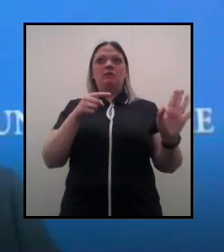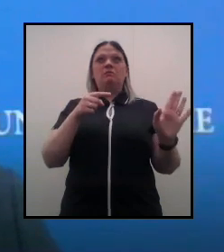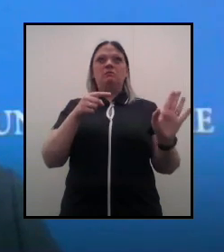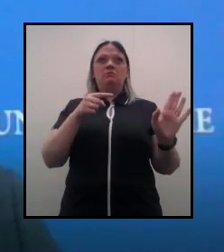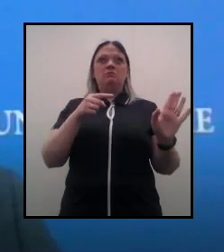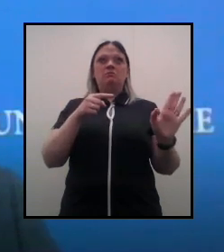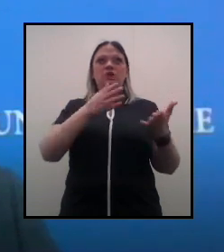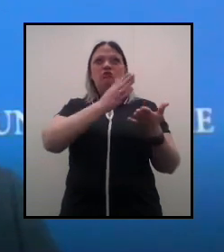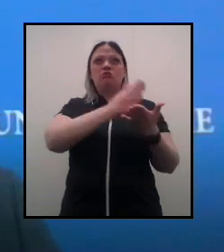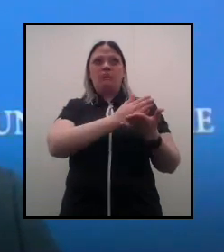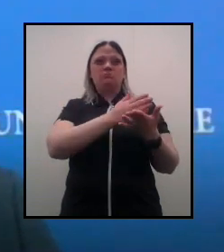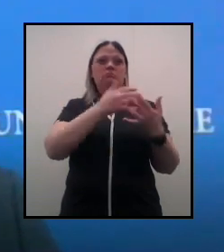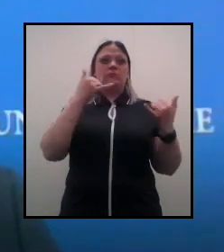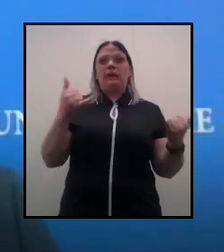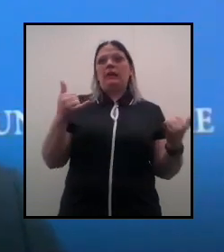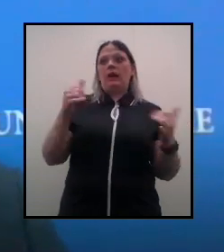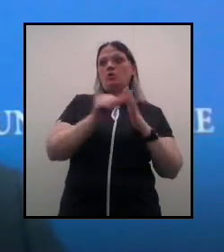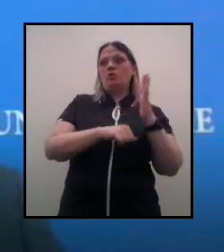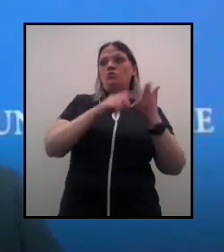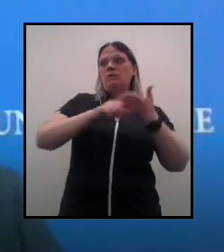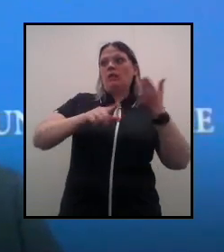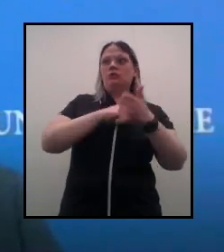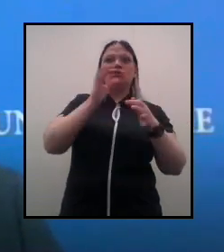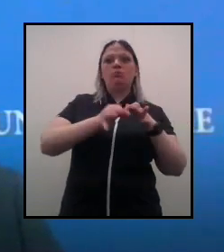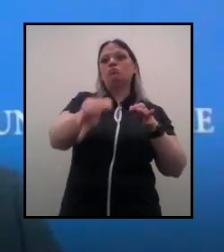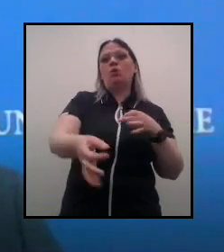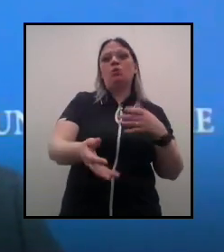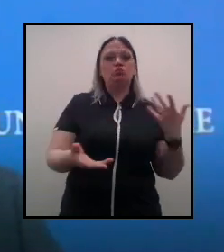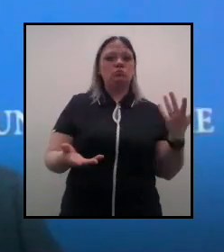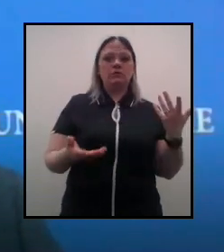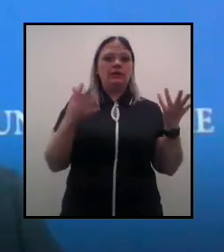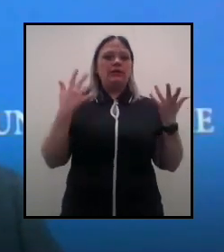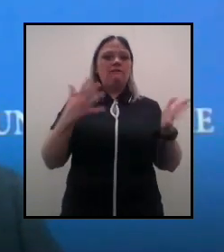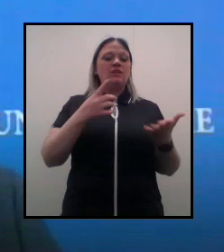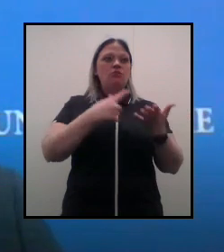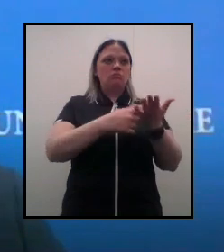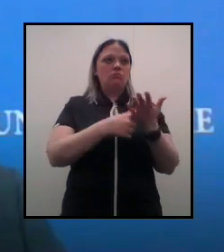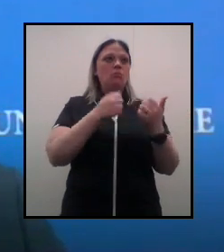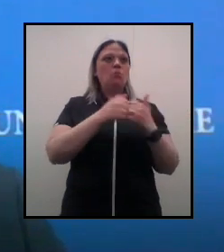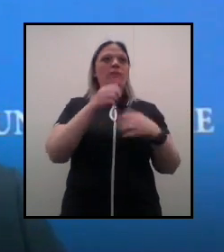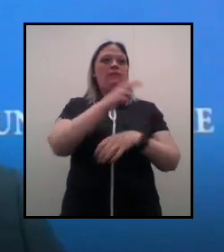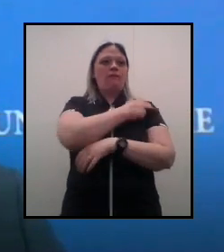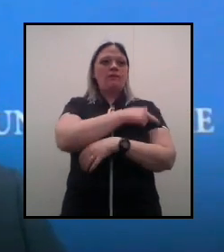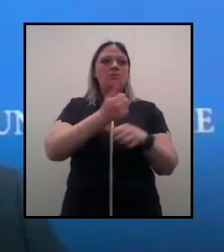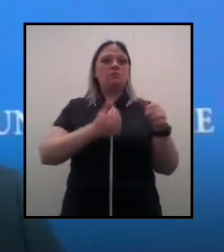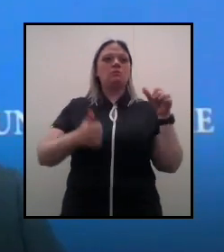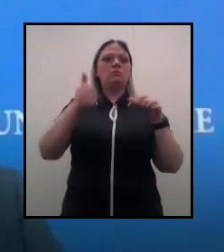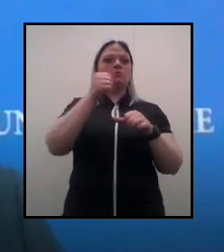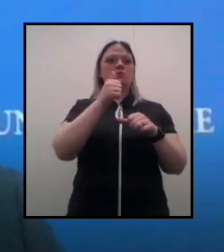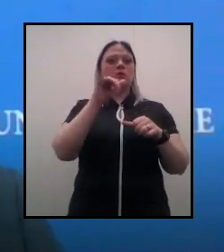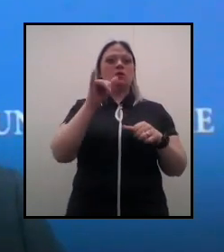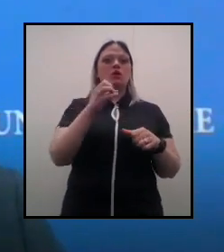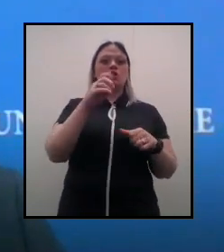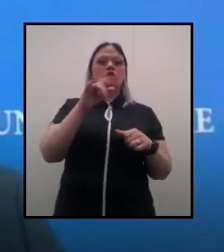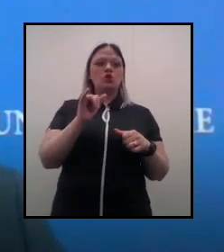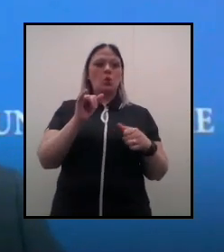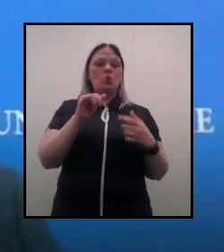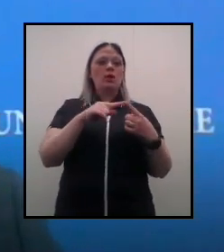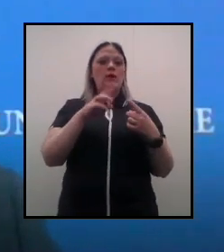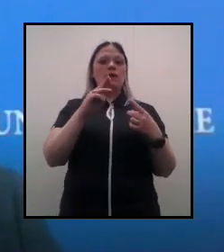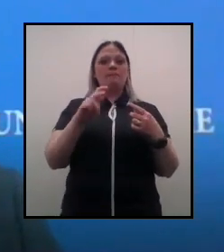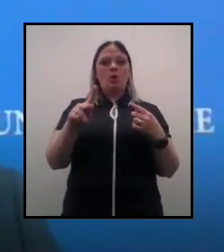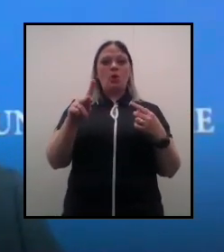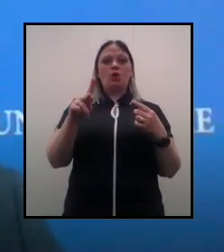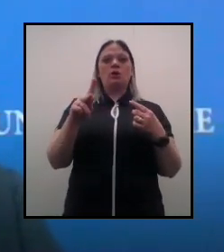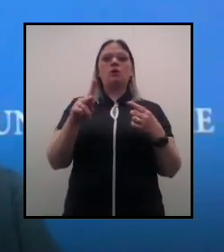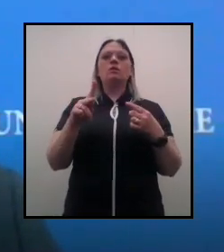elective surgeries are now canceled or postponed. I've talked to the hospital executives, Jody LeMayo at Kaleida, Mark Sullivan at Catholic